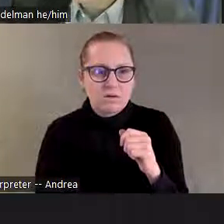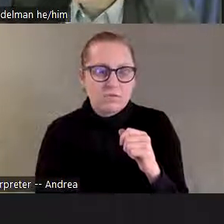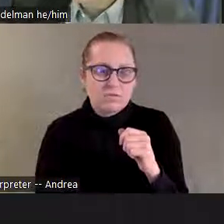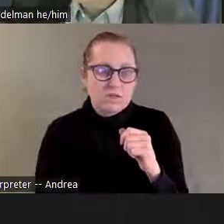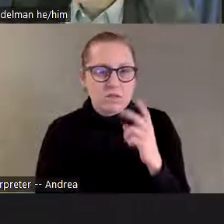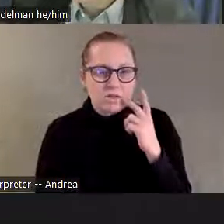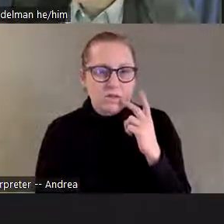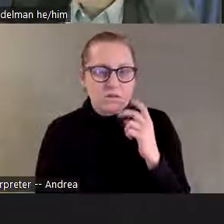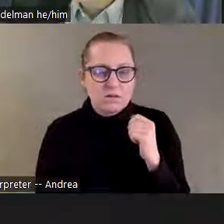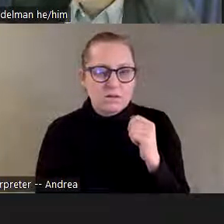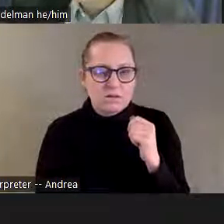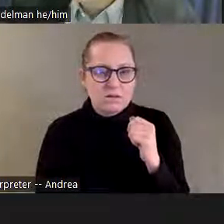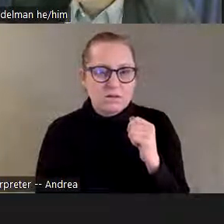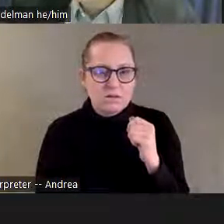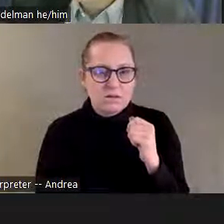We'll do